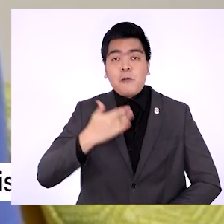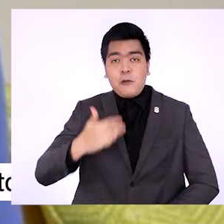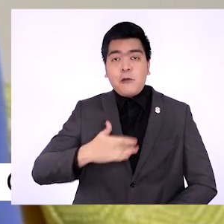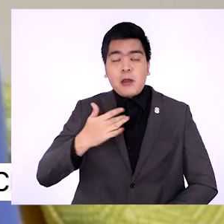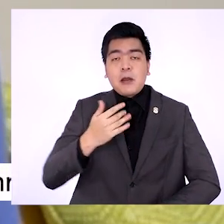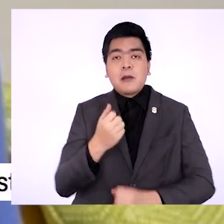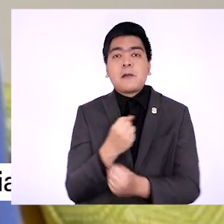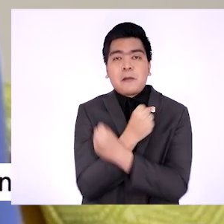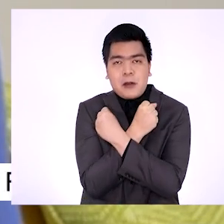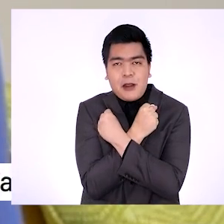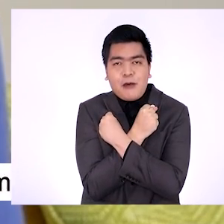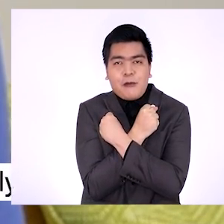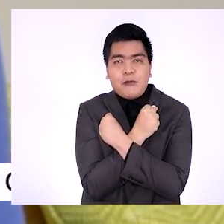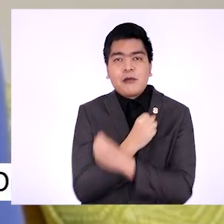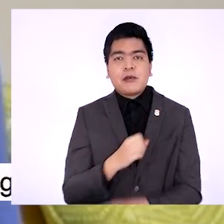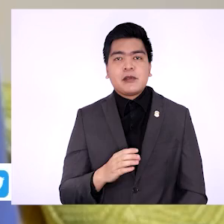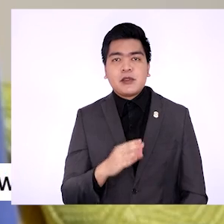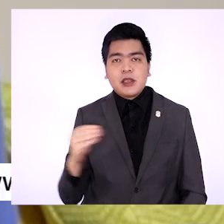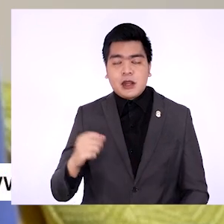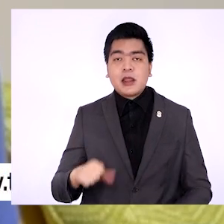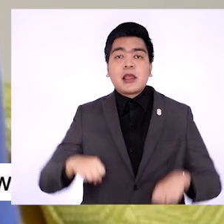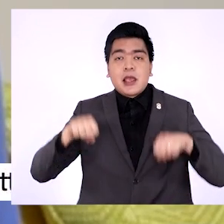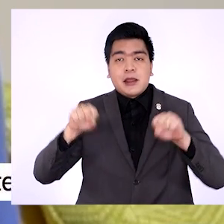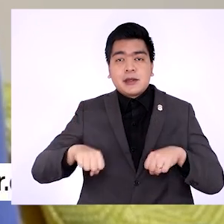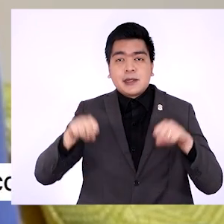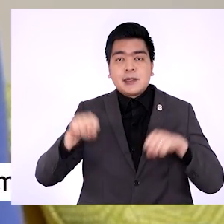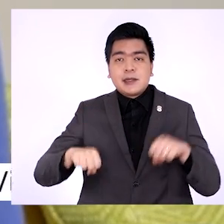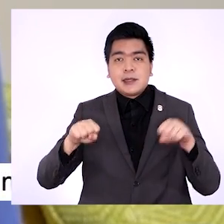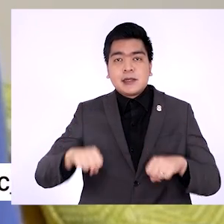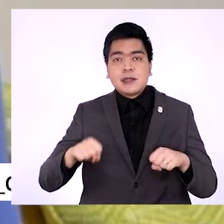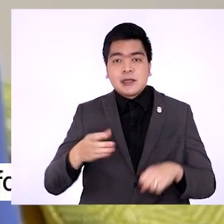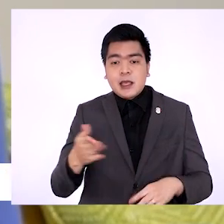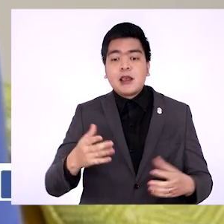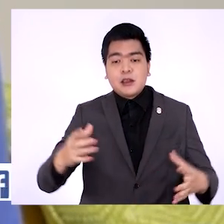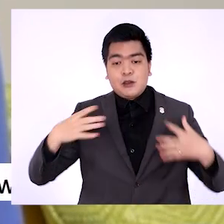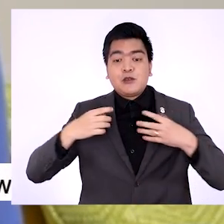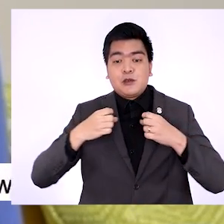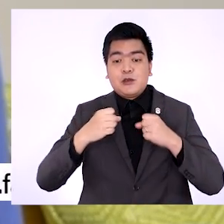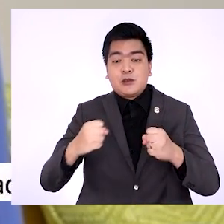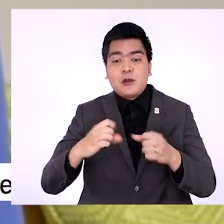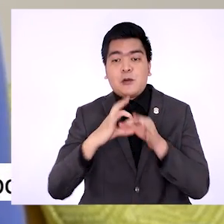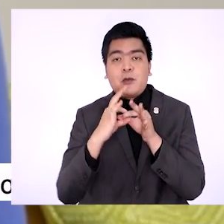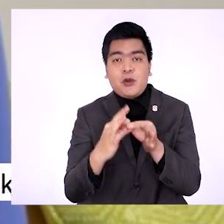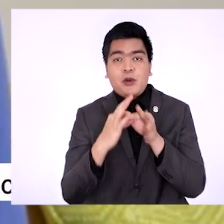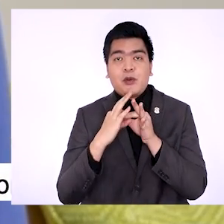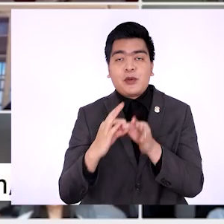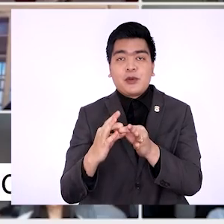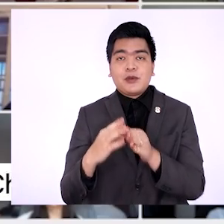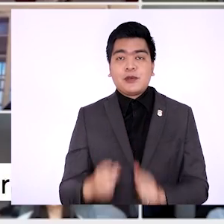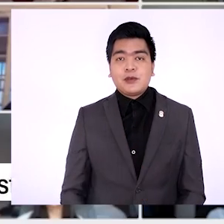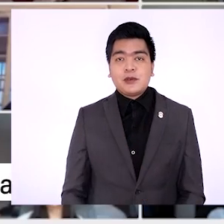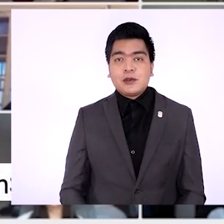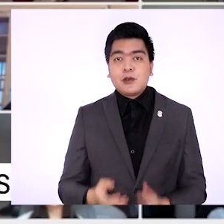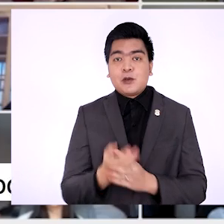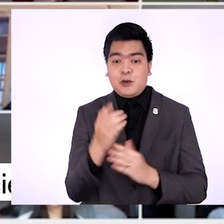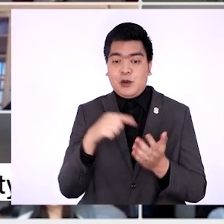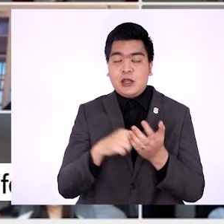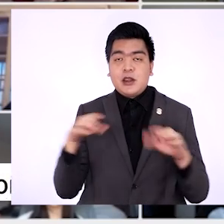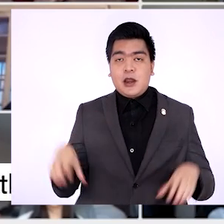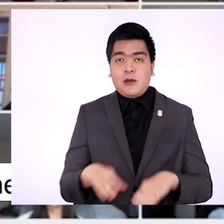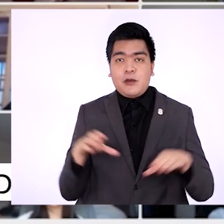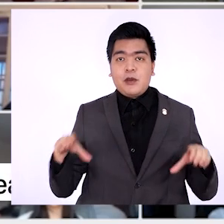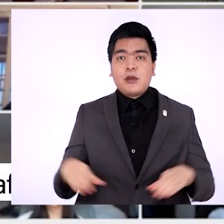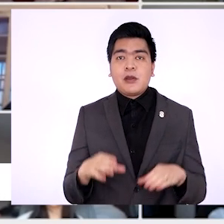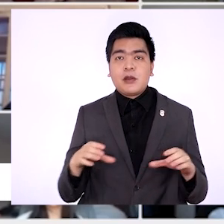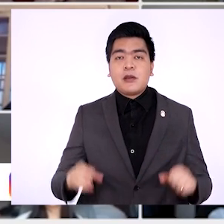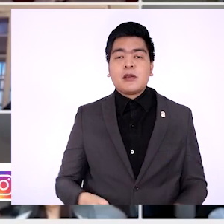love and we'll be able to strengthen our bond of the brotherhood. Through this activity,